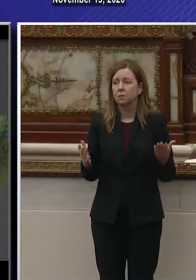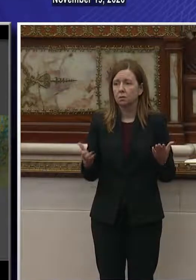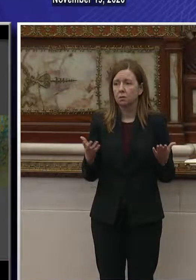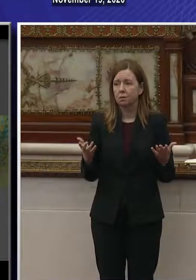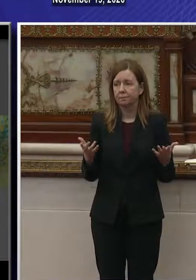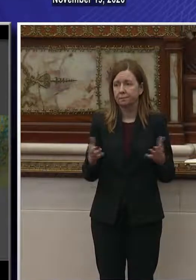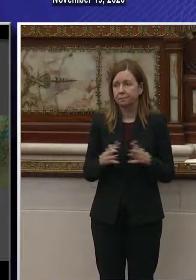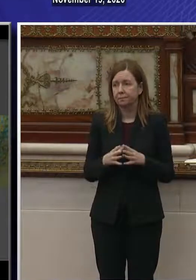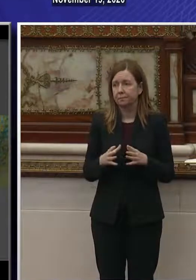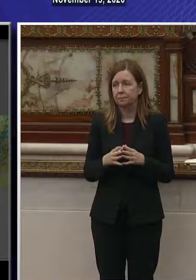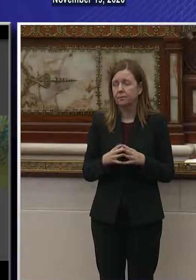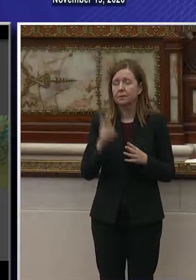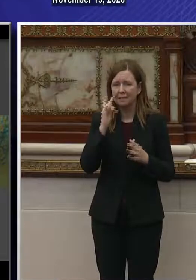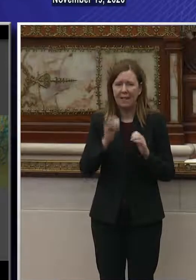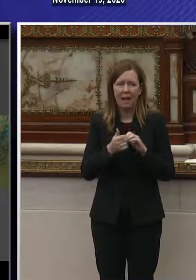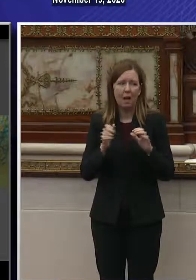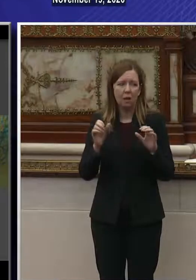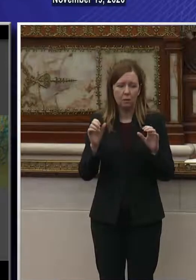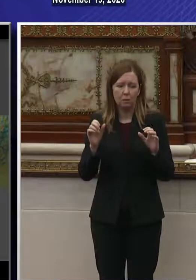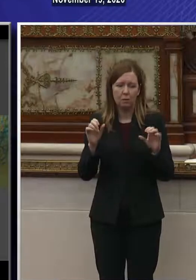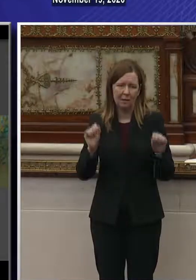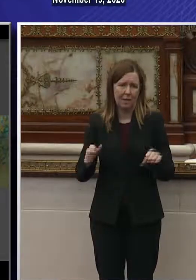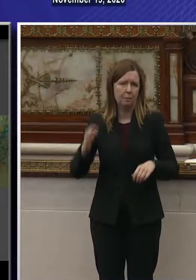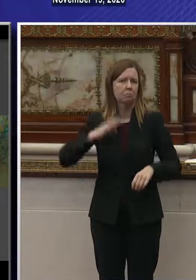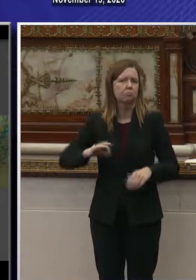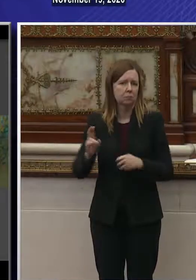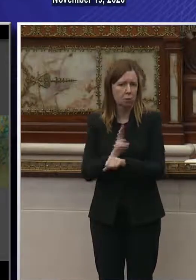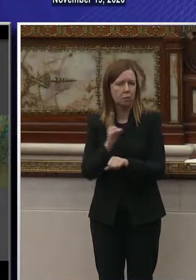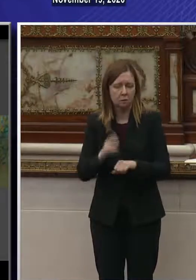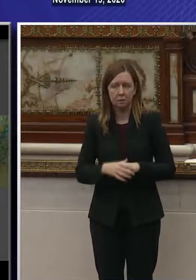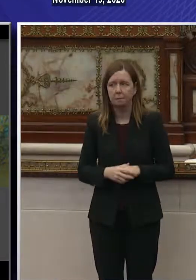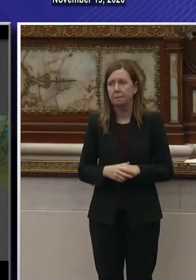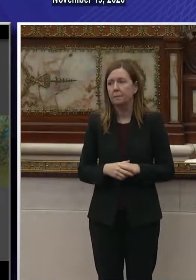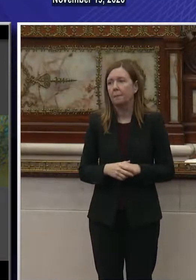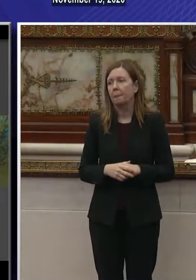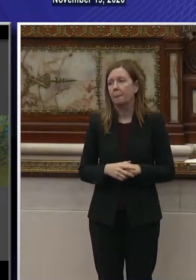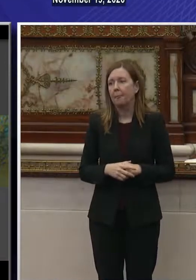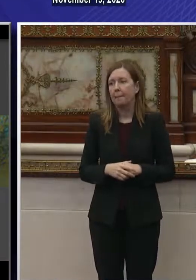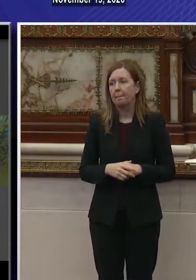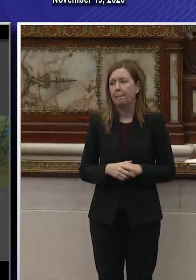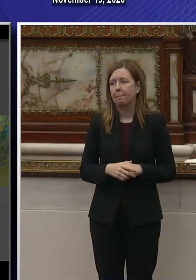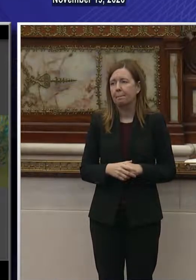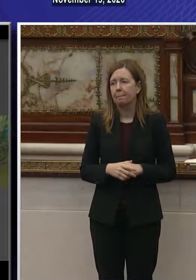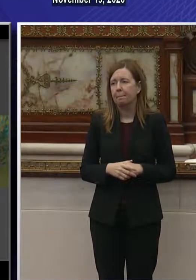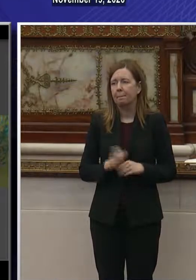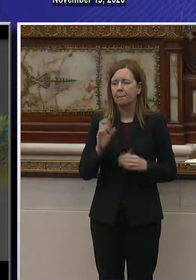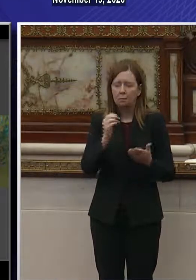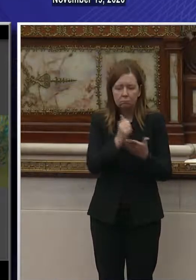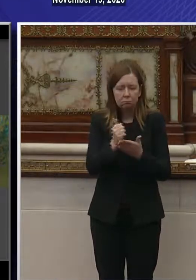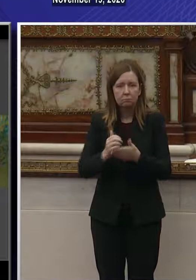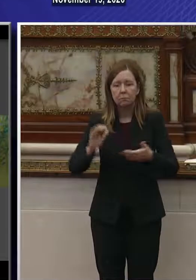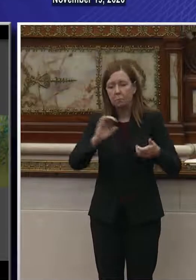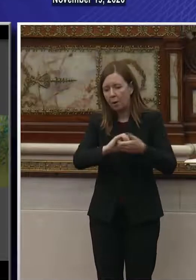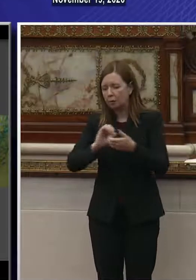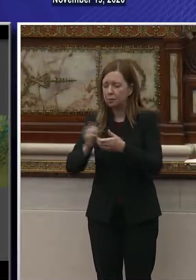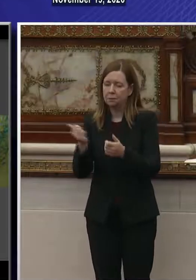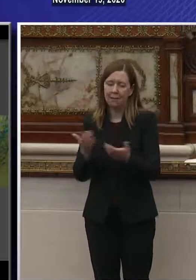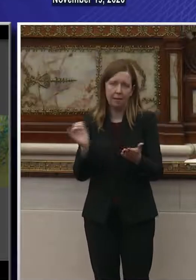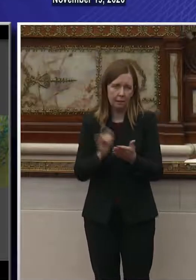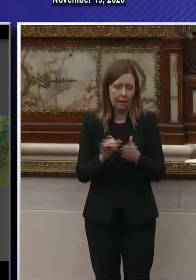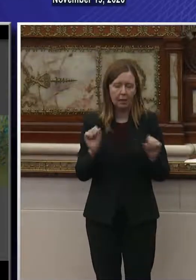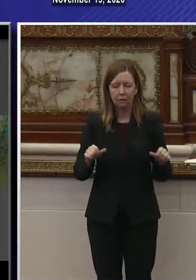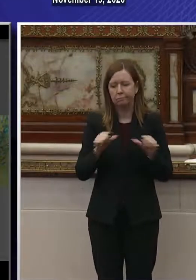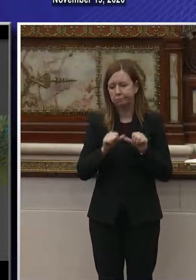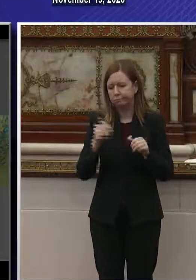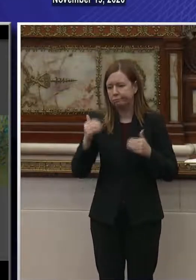be more responsibly utilized or aided, you know, certainly partnerships or anything like that could go